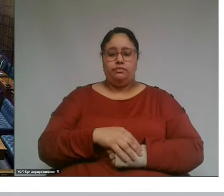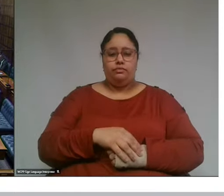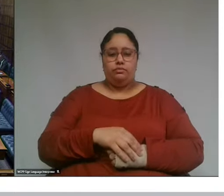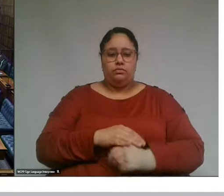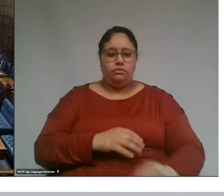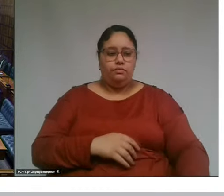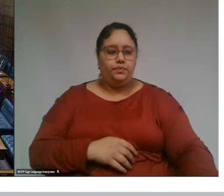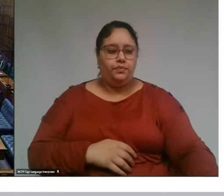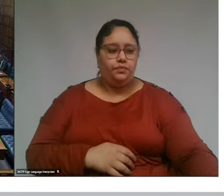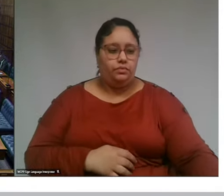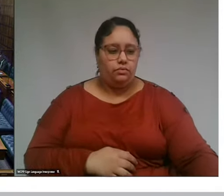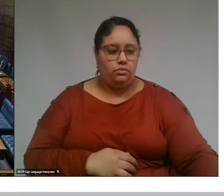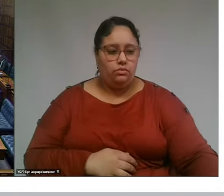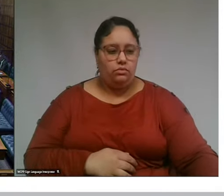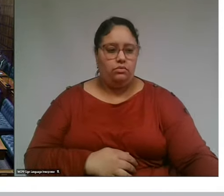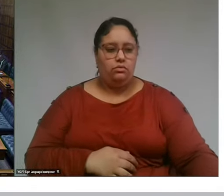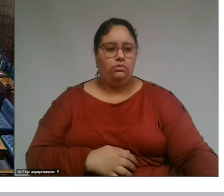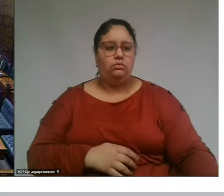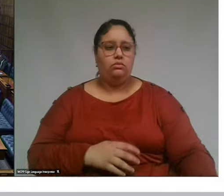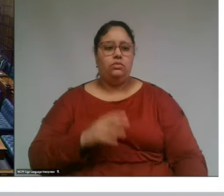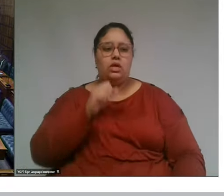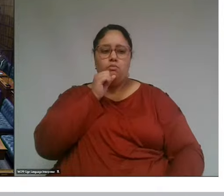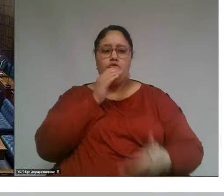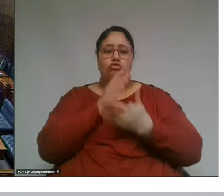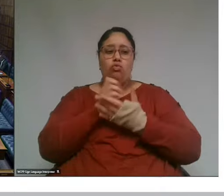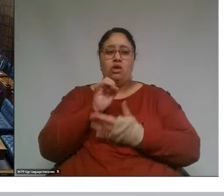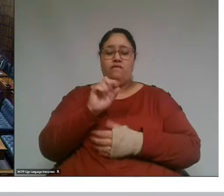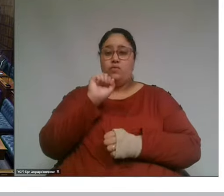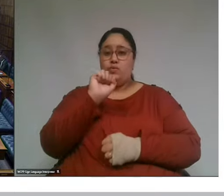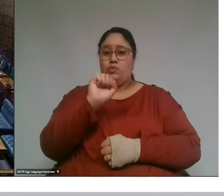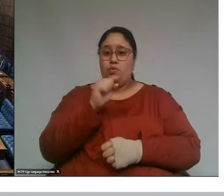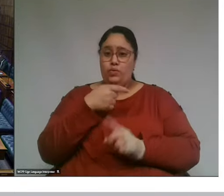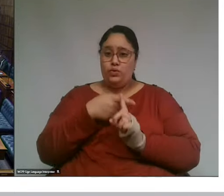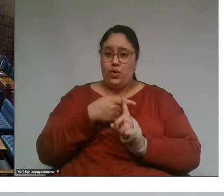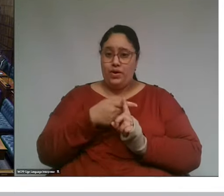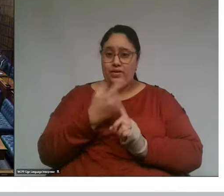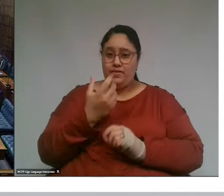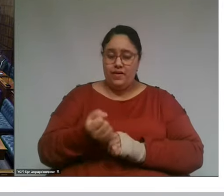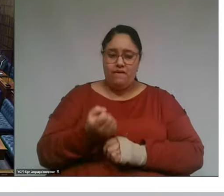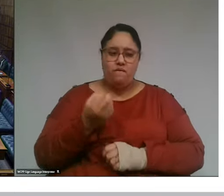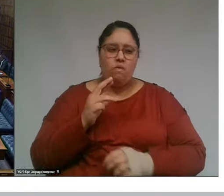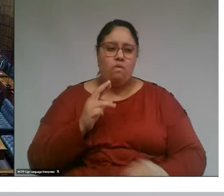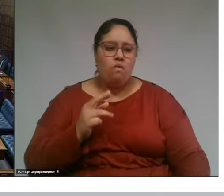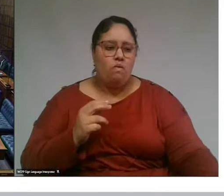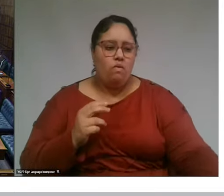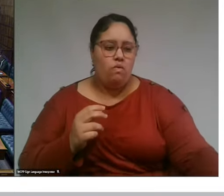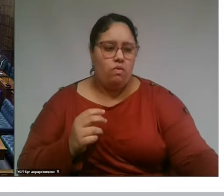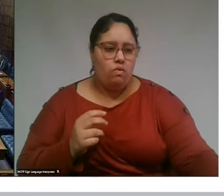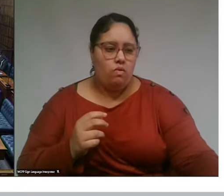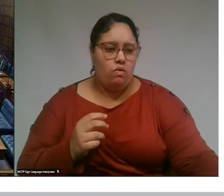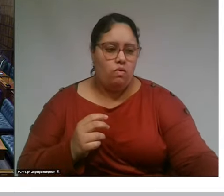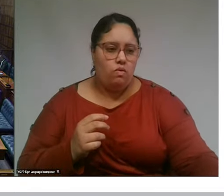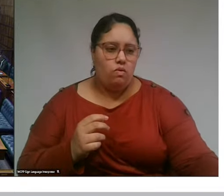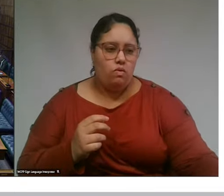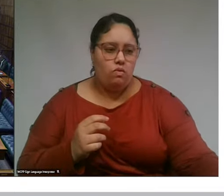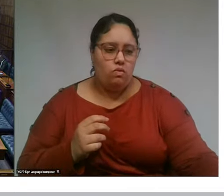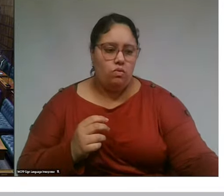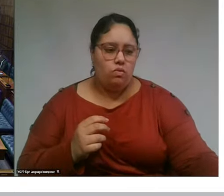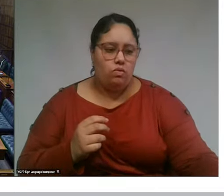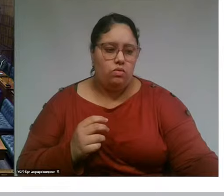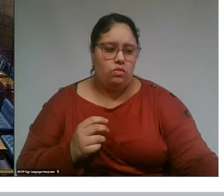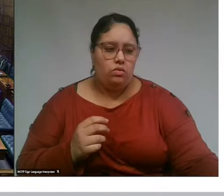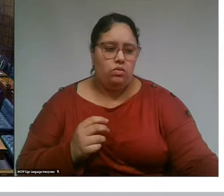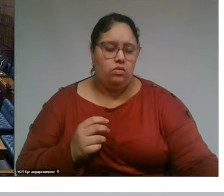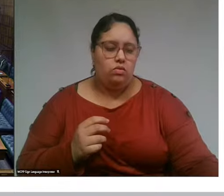you deal with and I'm not sure whether it's your target uh sort of investors that